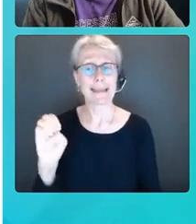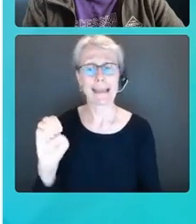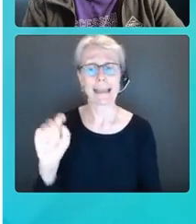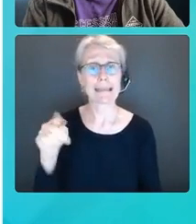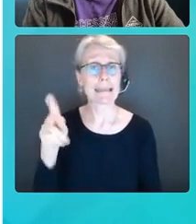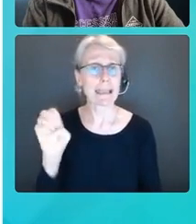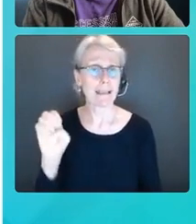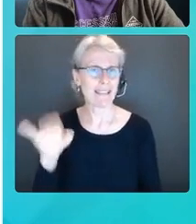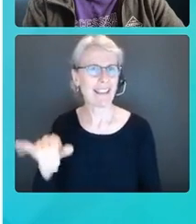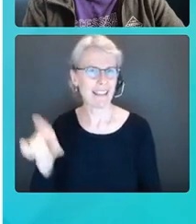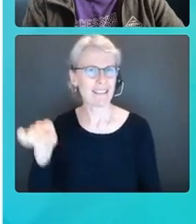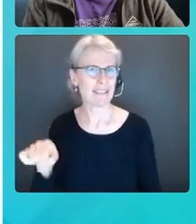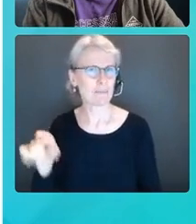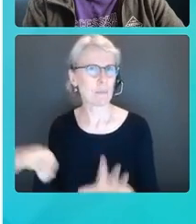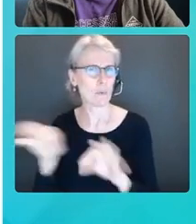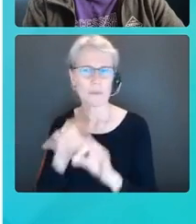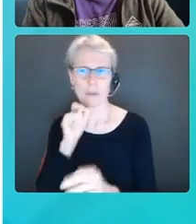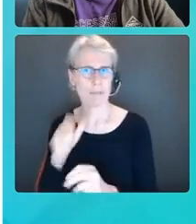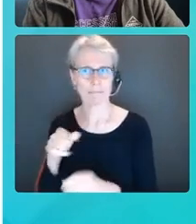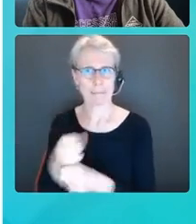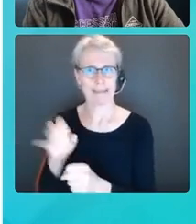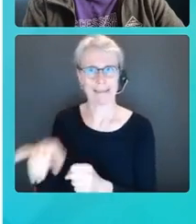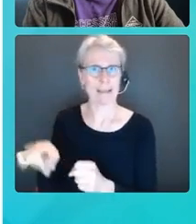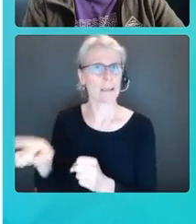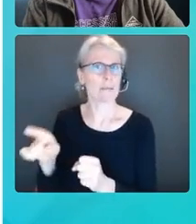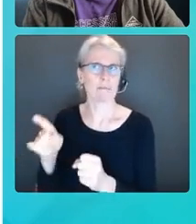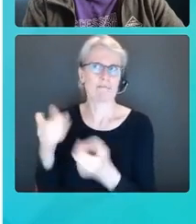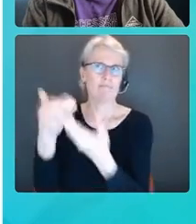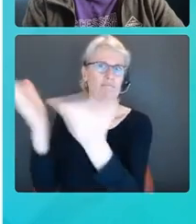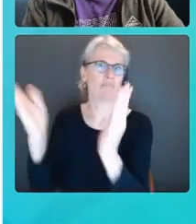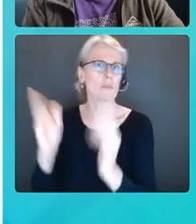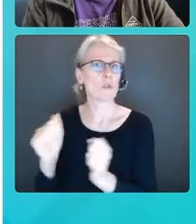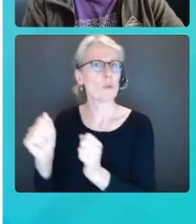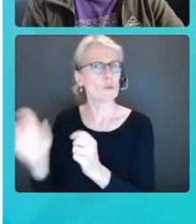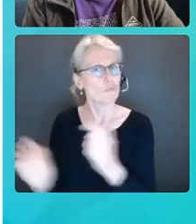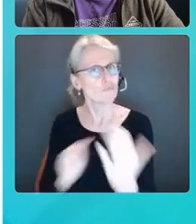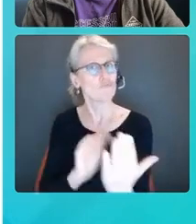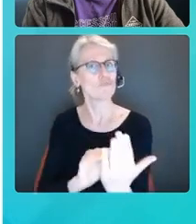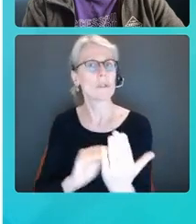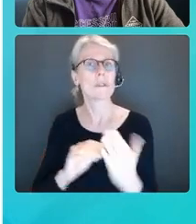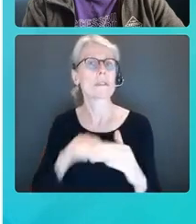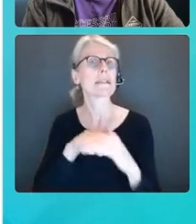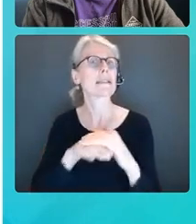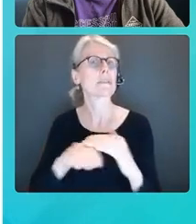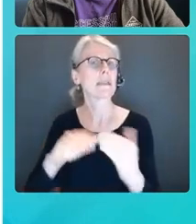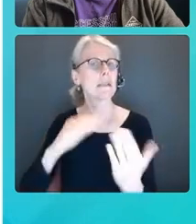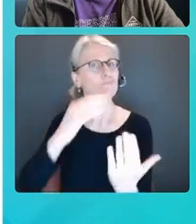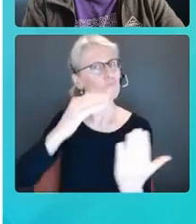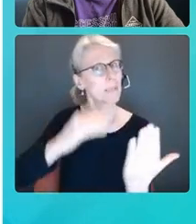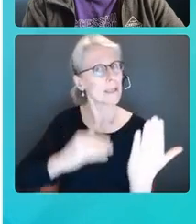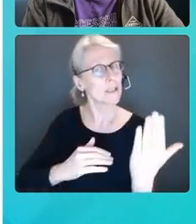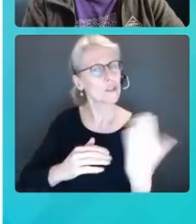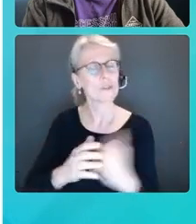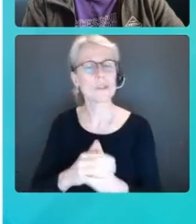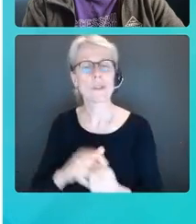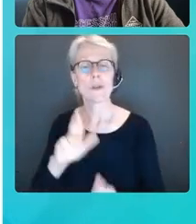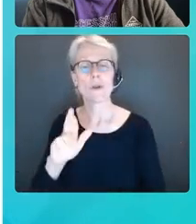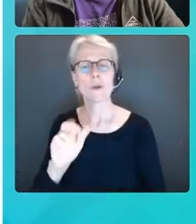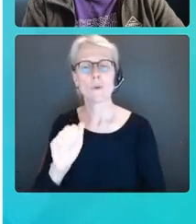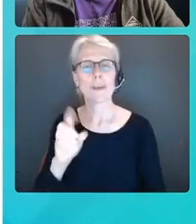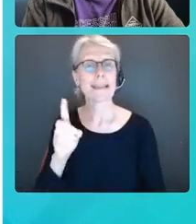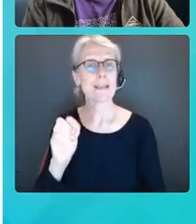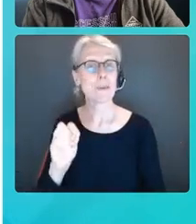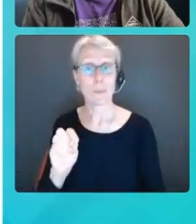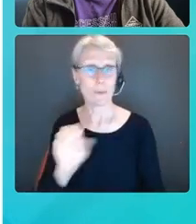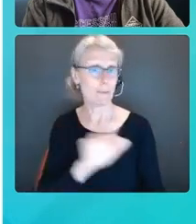an accessibility hub on our main page that has a lot of the stuff that I think you're talking about here. How a radio button should work when you use the